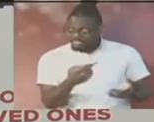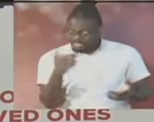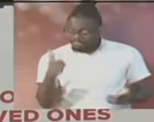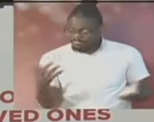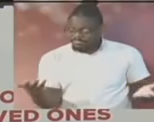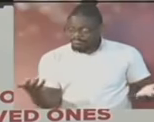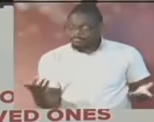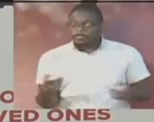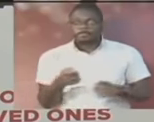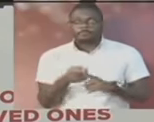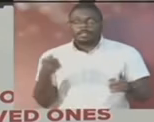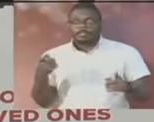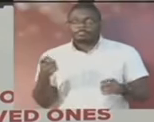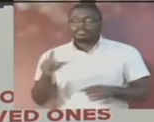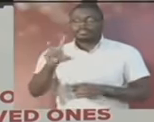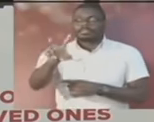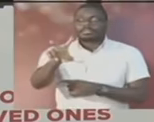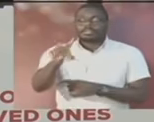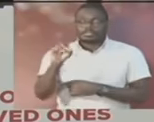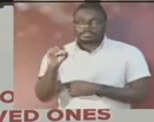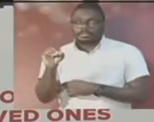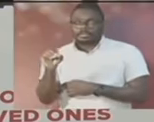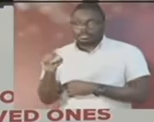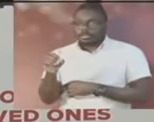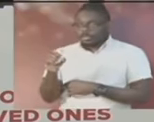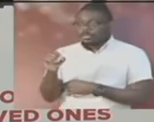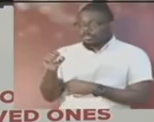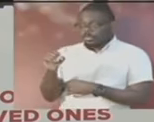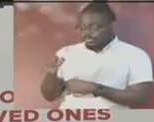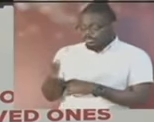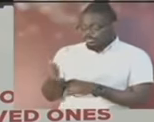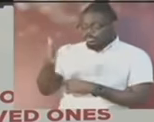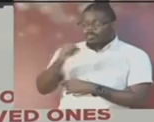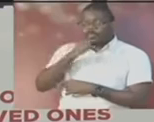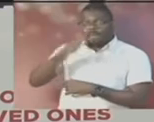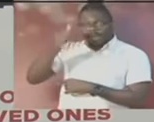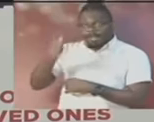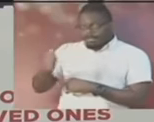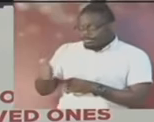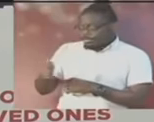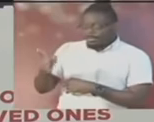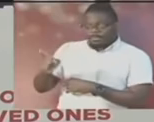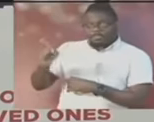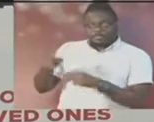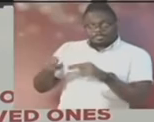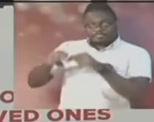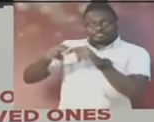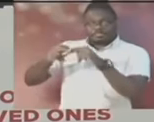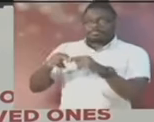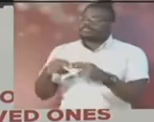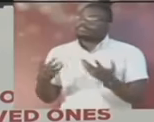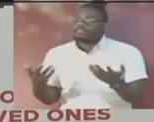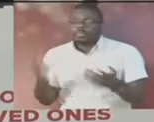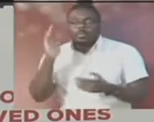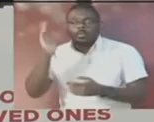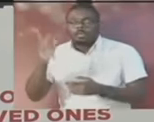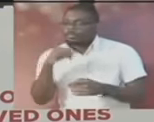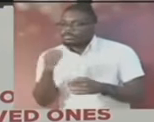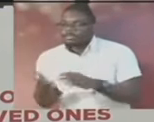onward. Please don't think you are immune. Please, this concept of a bubble that I've been hearing touted